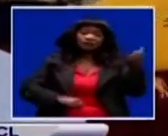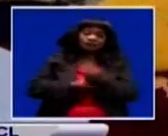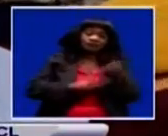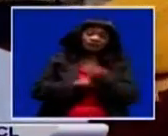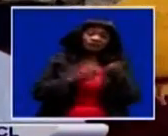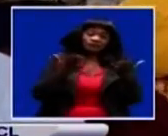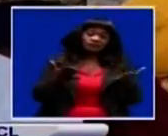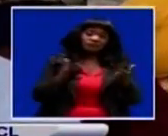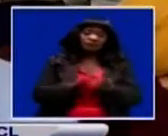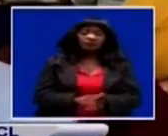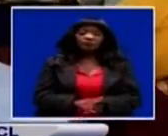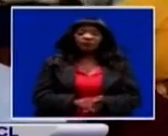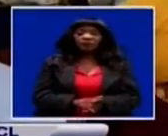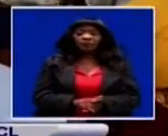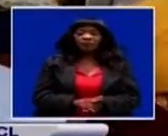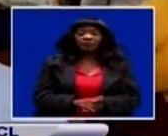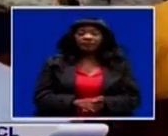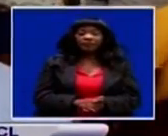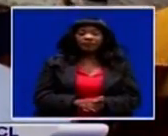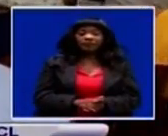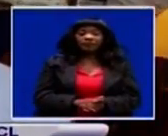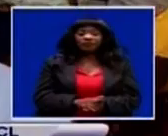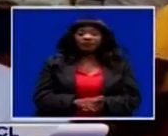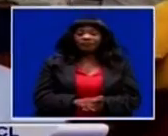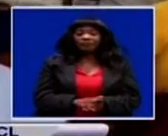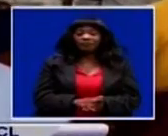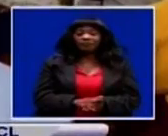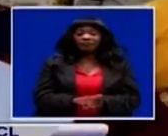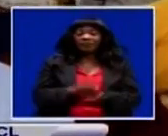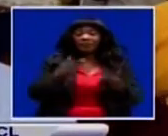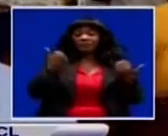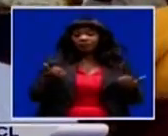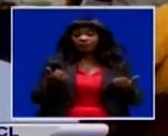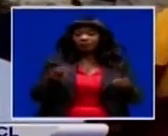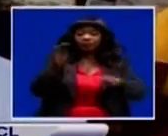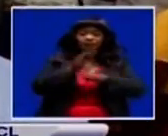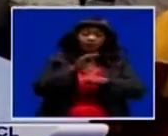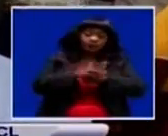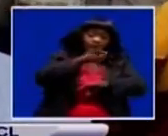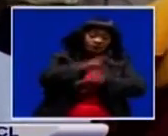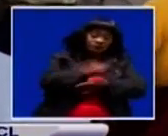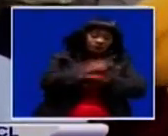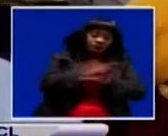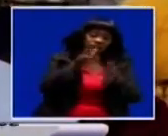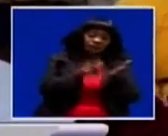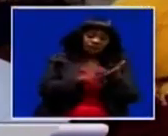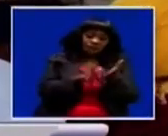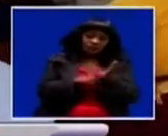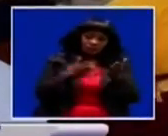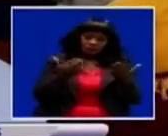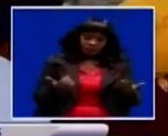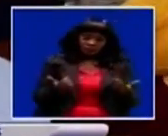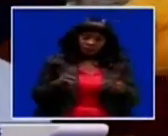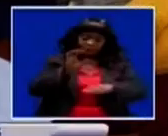far are about 500,000 kwacha. Suffice to say, that was the target for Lusaka, but in